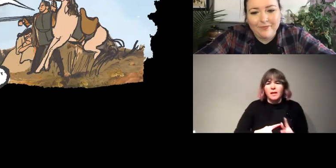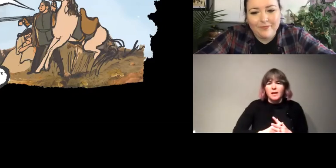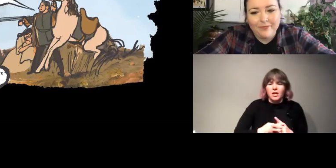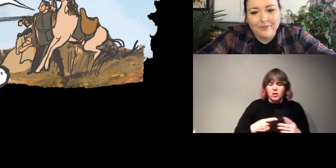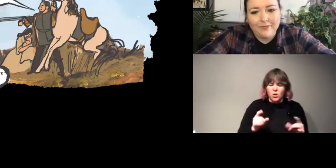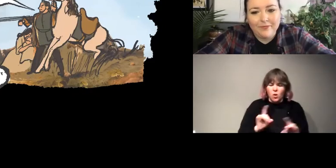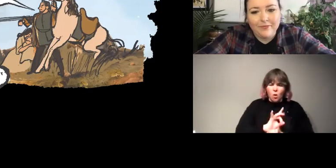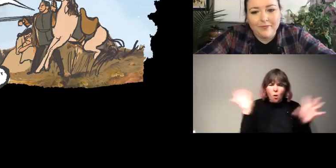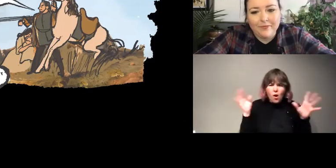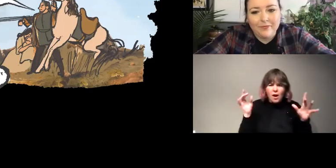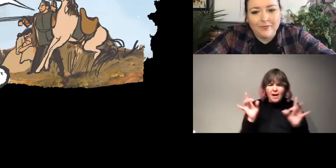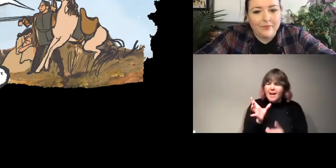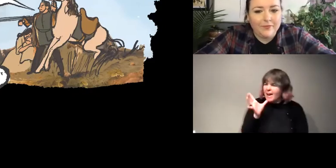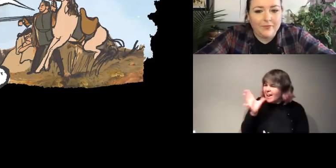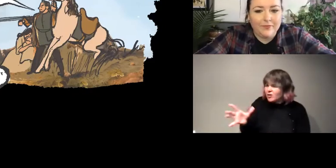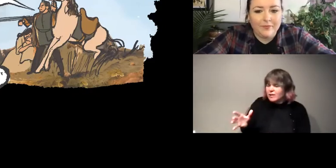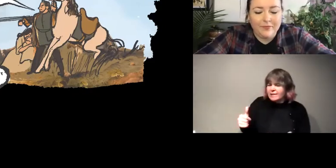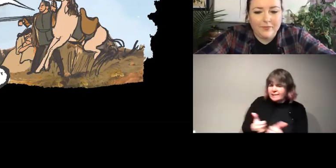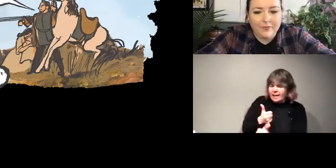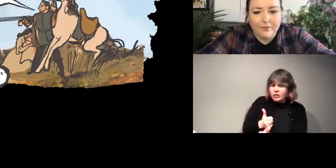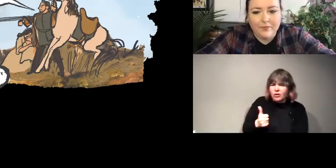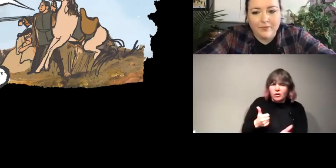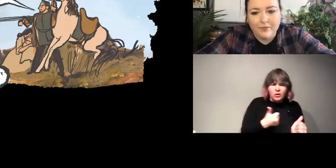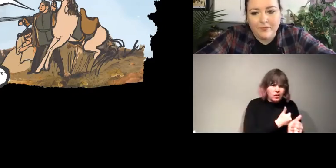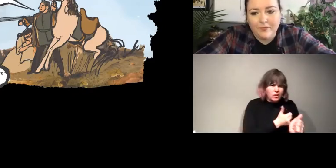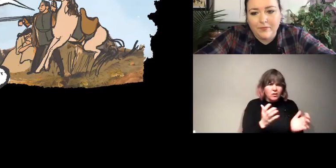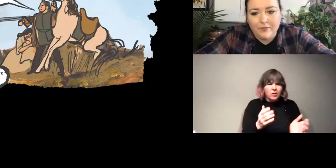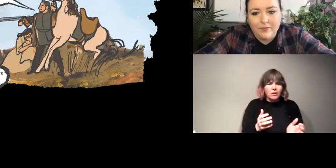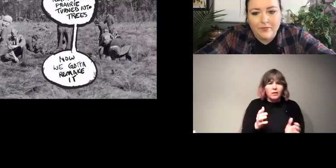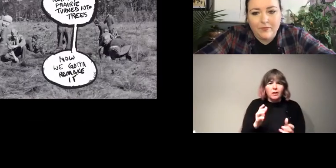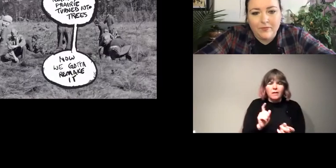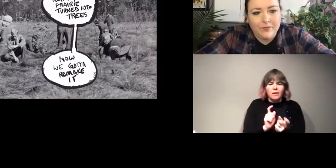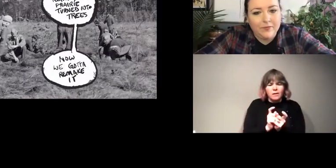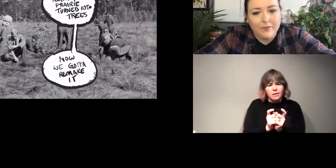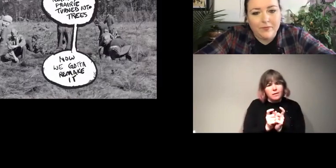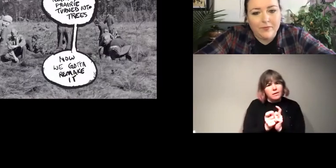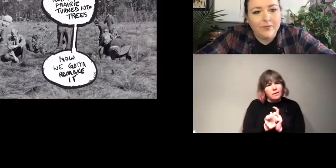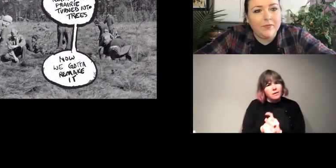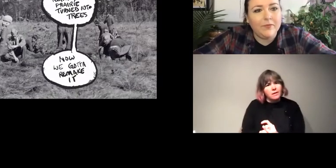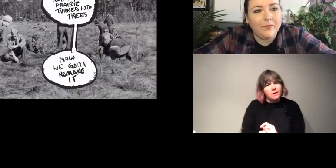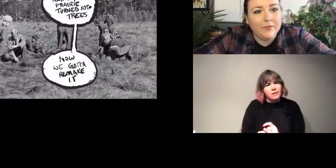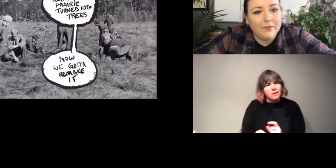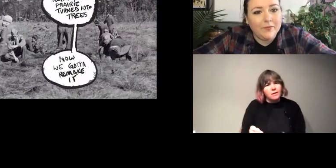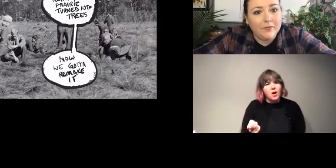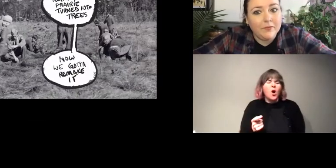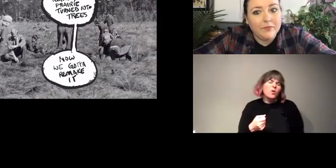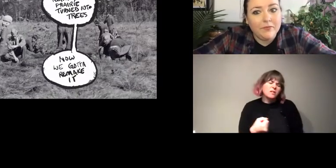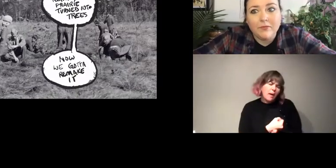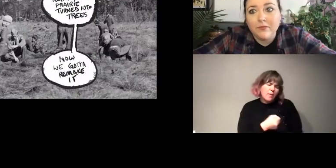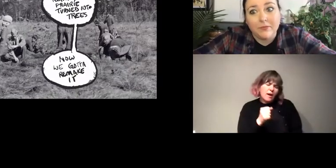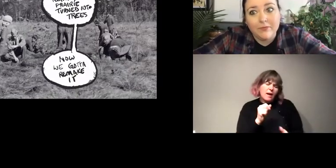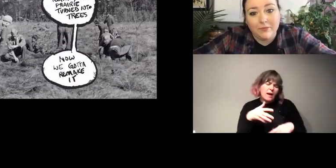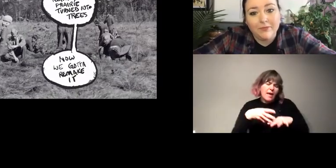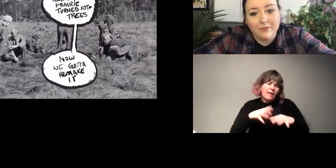and hatred and danger, which slowly turns into, too bad the natives all died. They